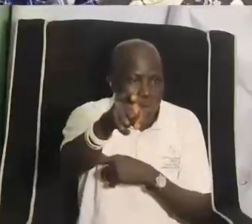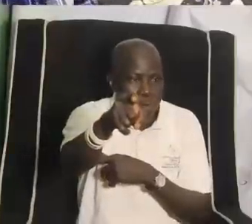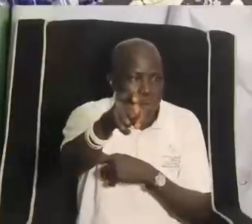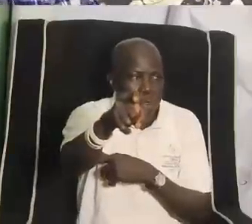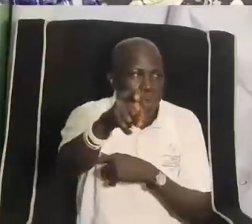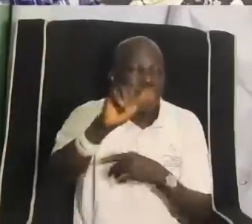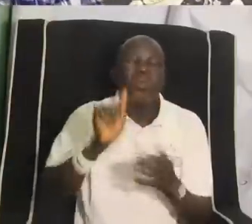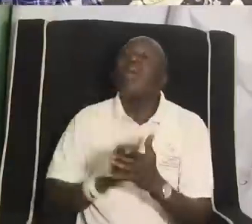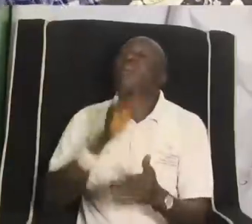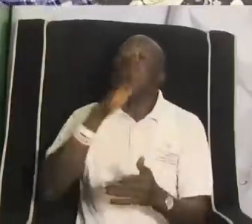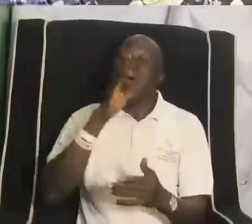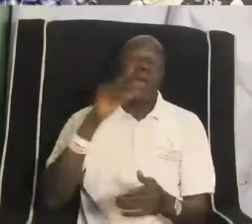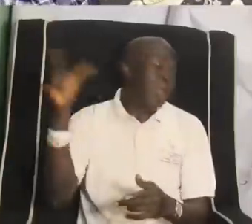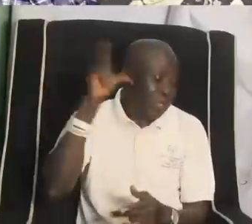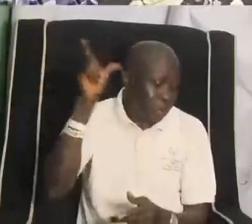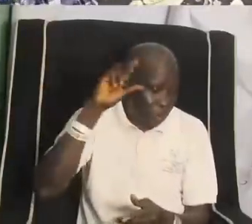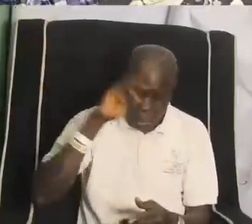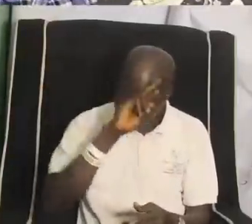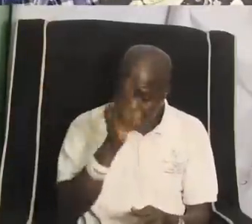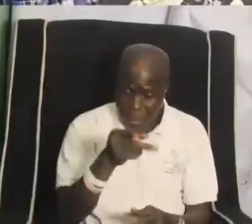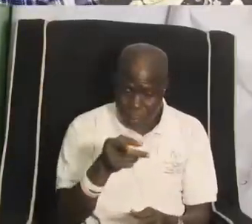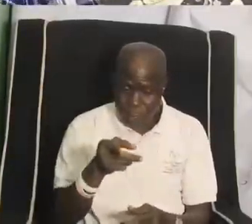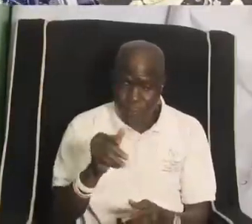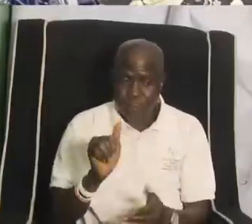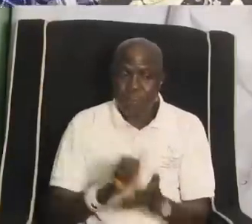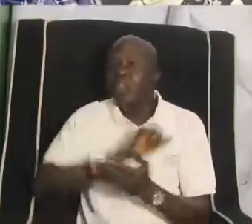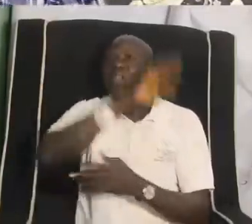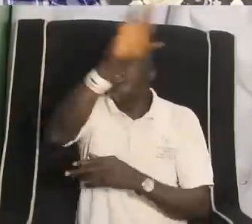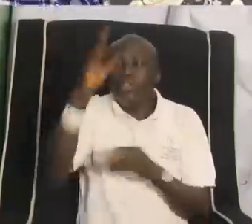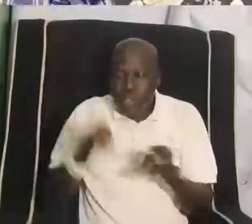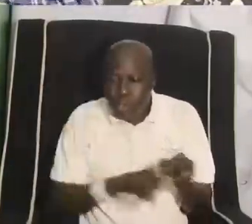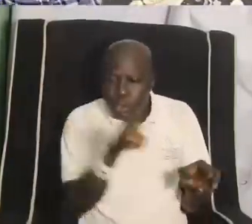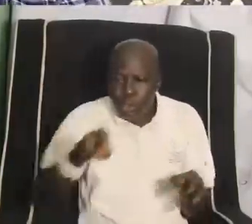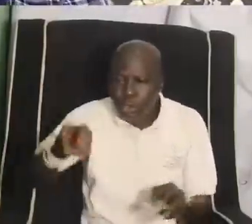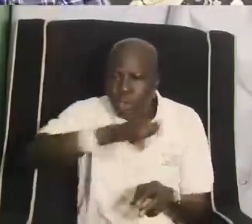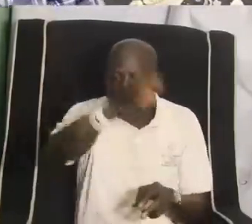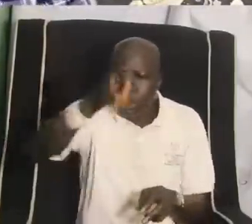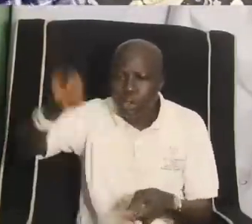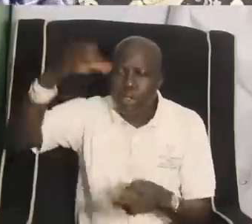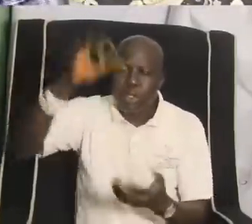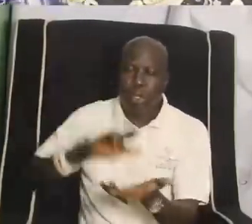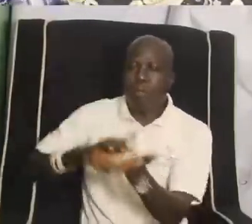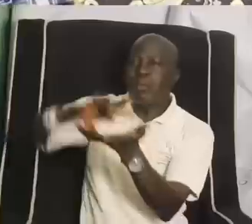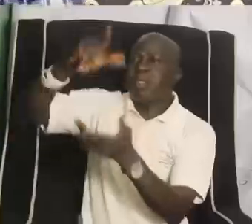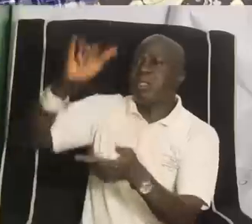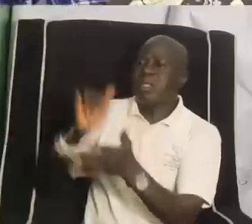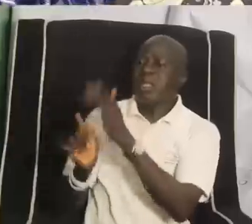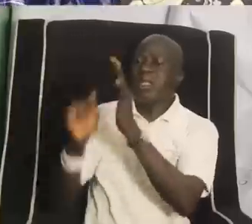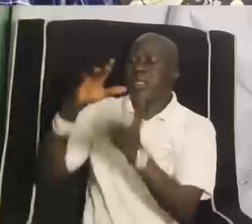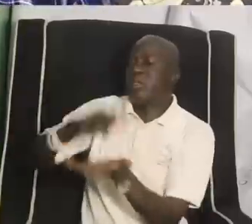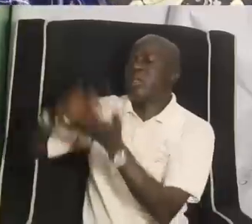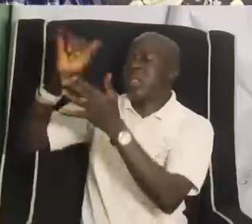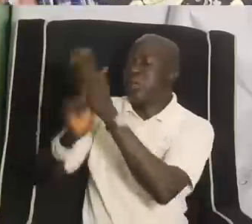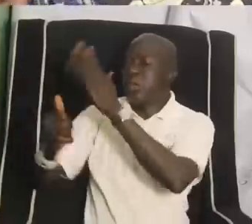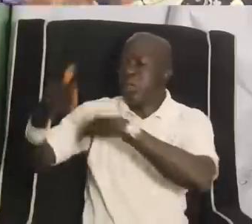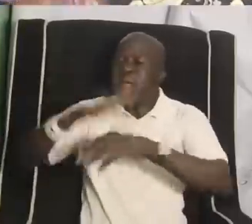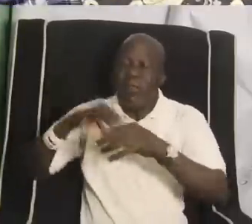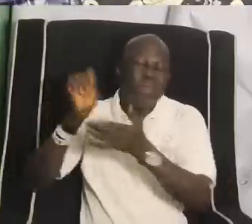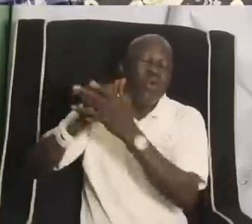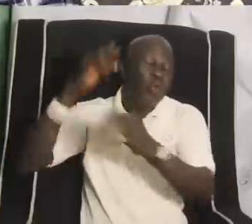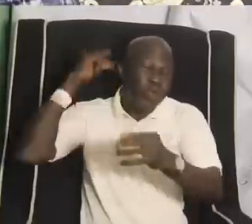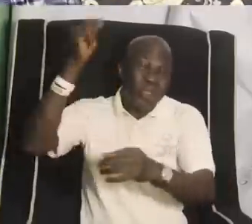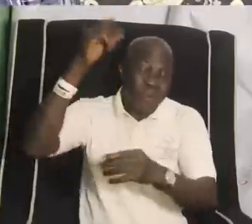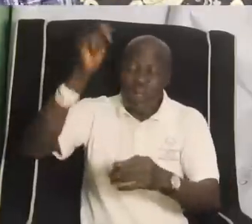with ease. Mommy, listen to this. The journey of going that your children want to embark for a long